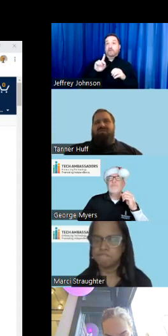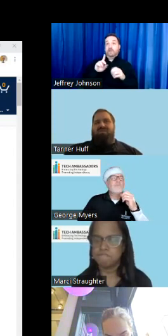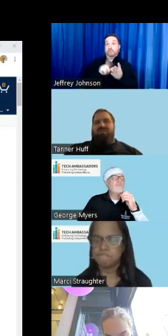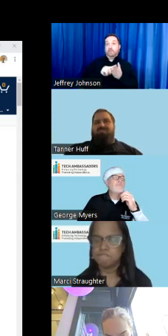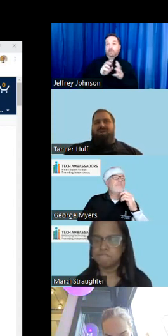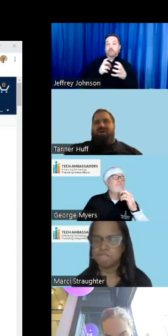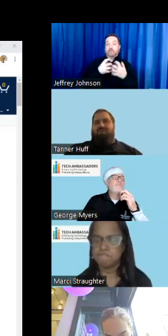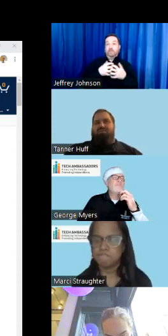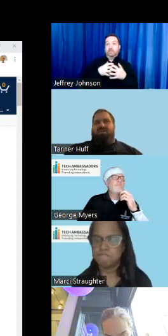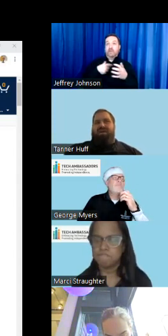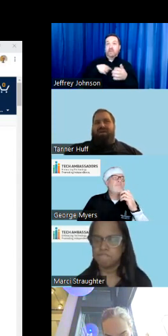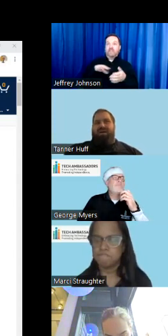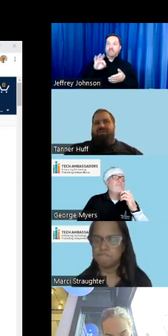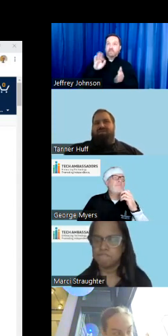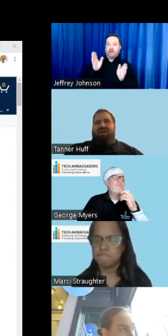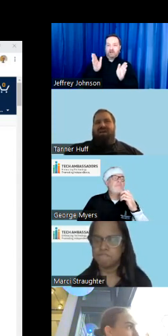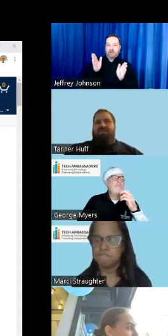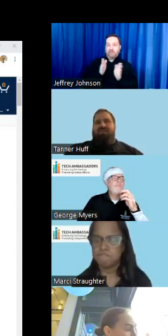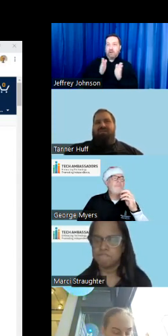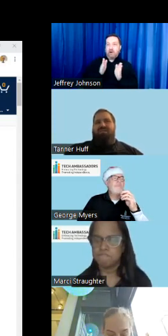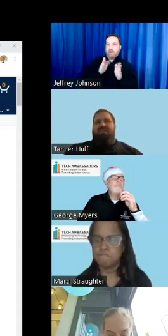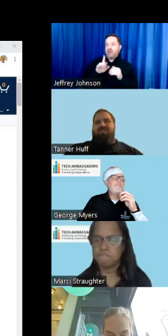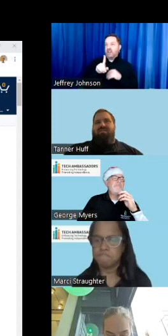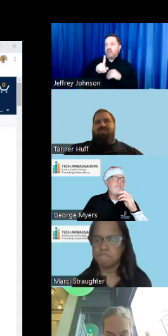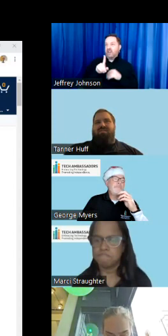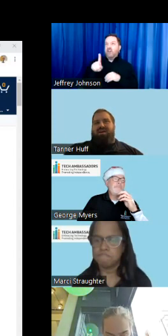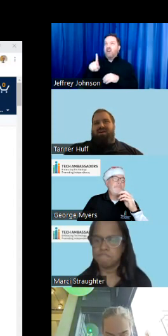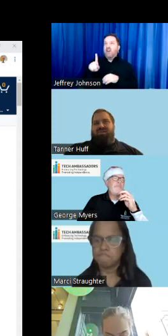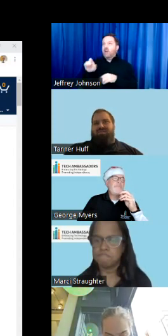small, probably like $100